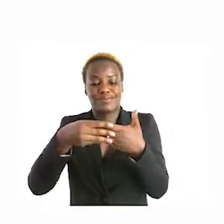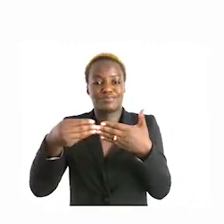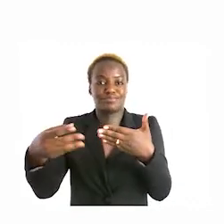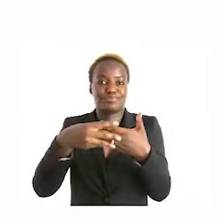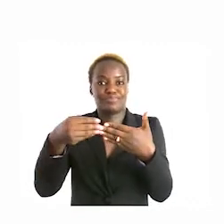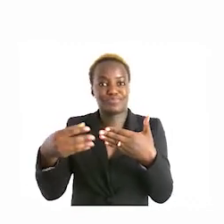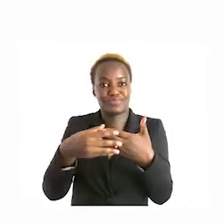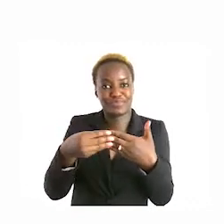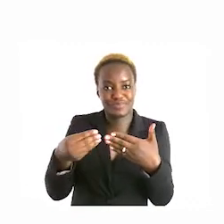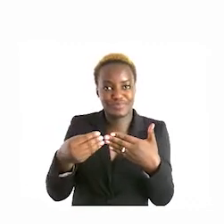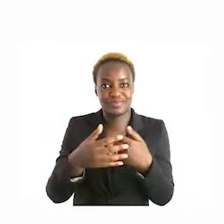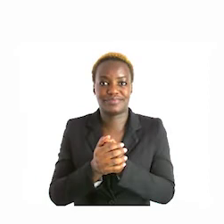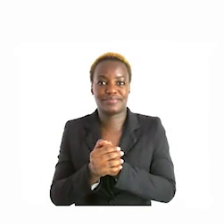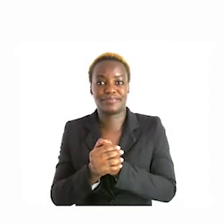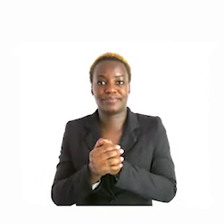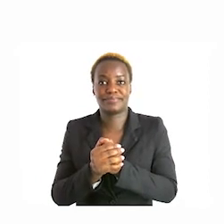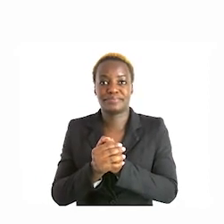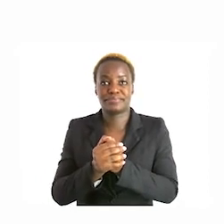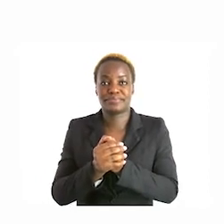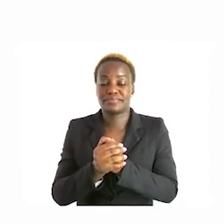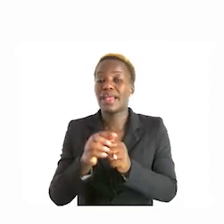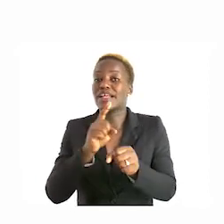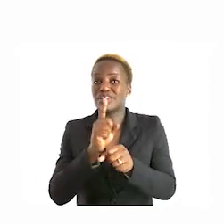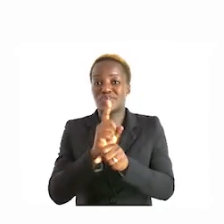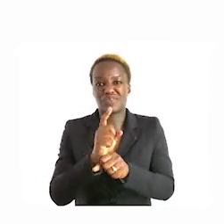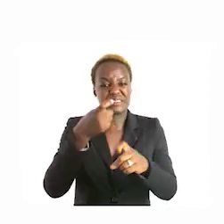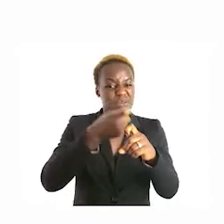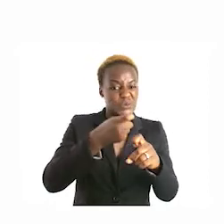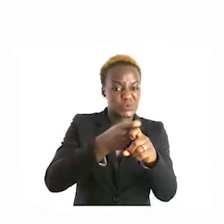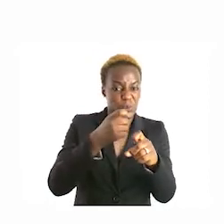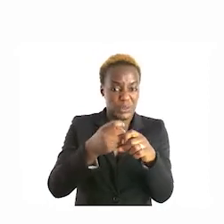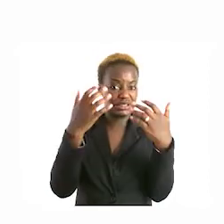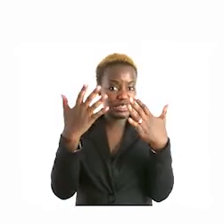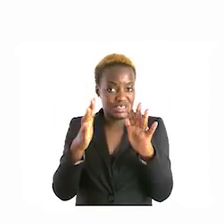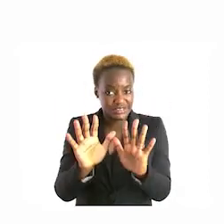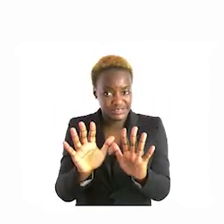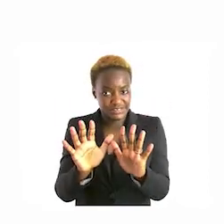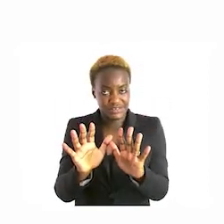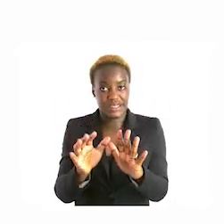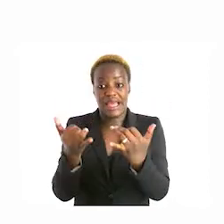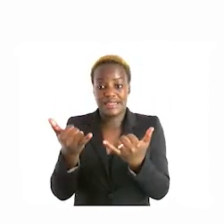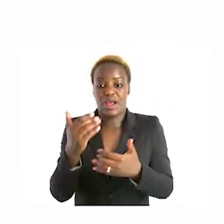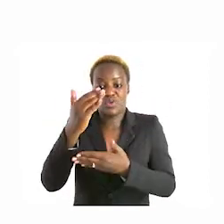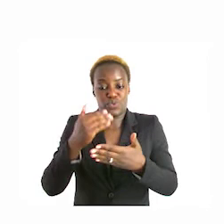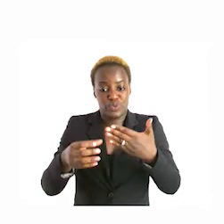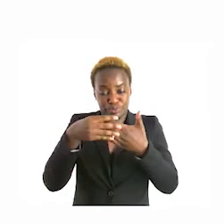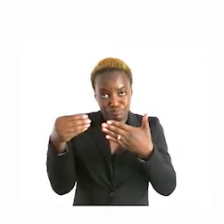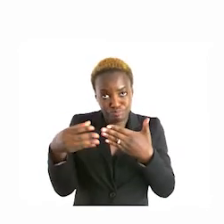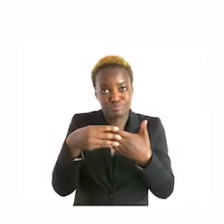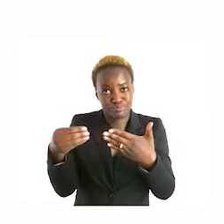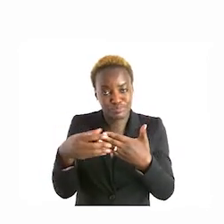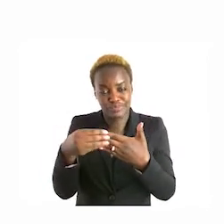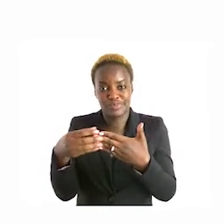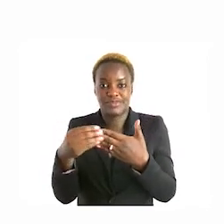So we displayed some coins on the chalkboard, and we also have some notes